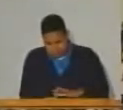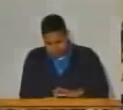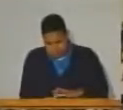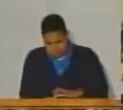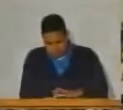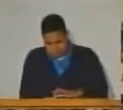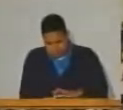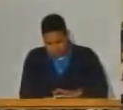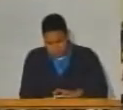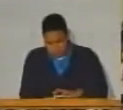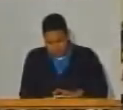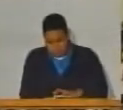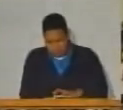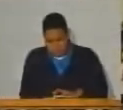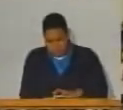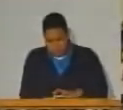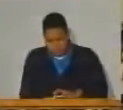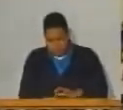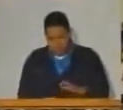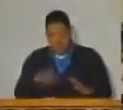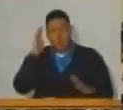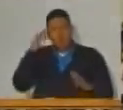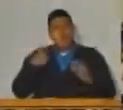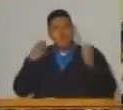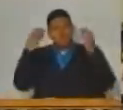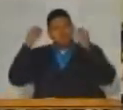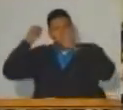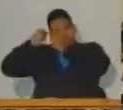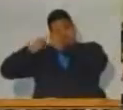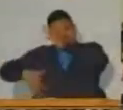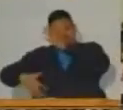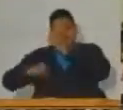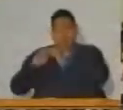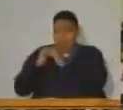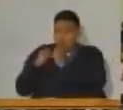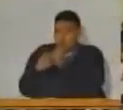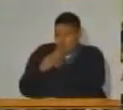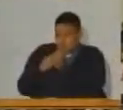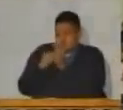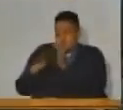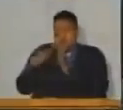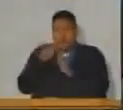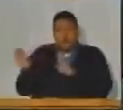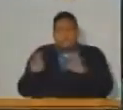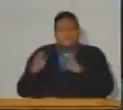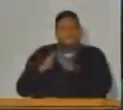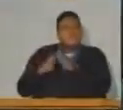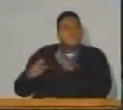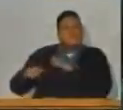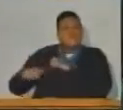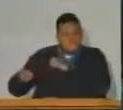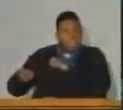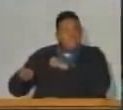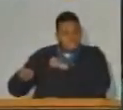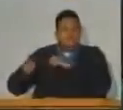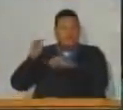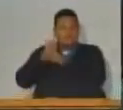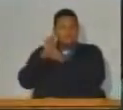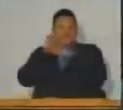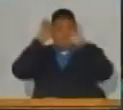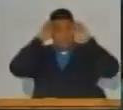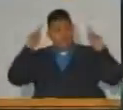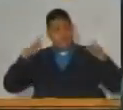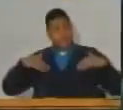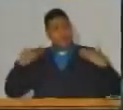to support students with behavioral problems. The Ministry of Education, Youth and Information will